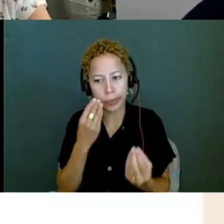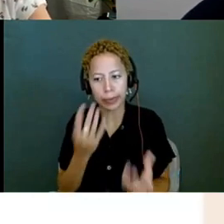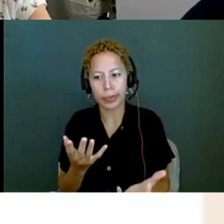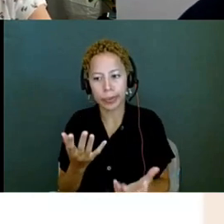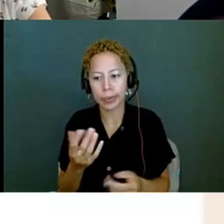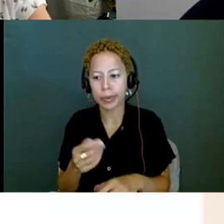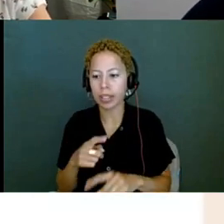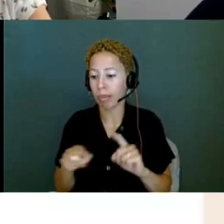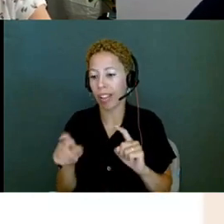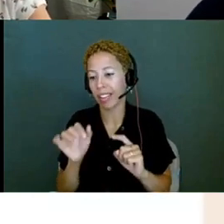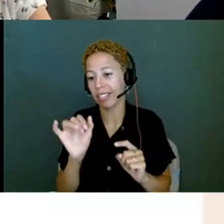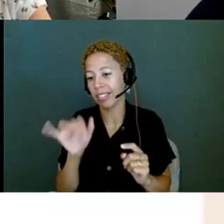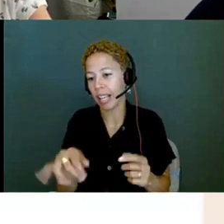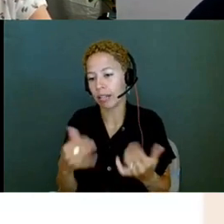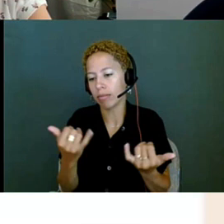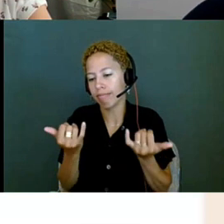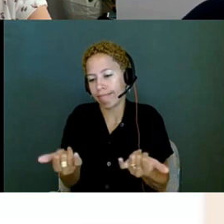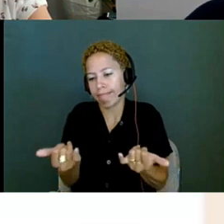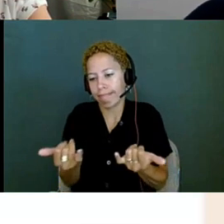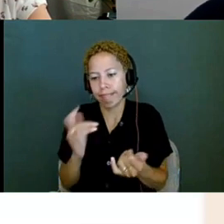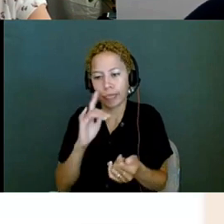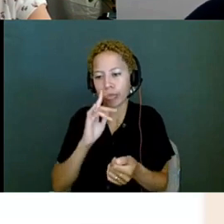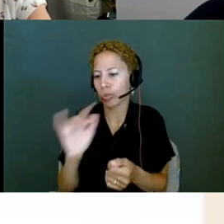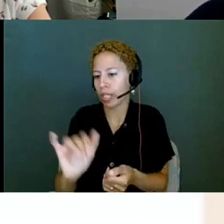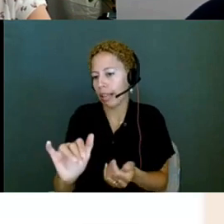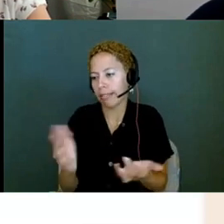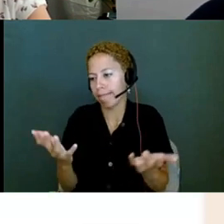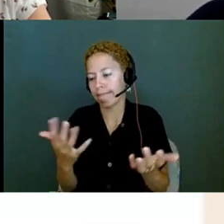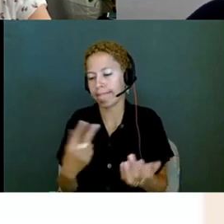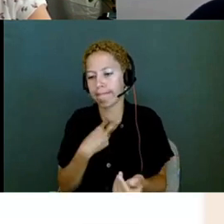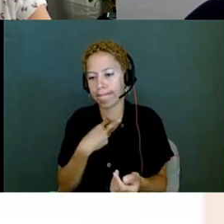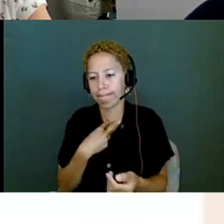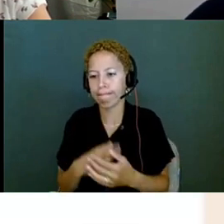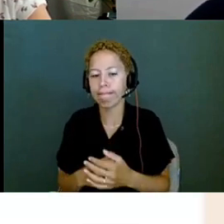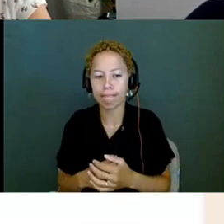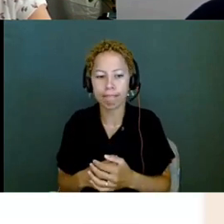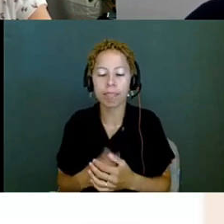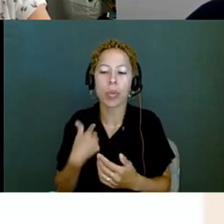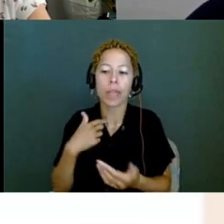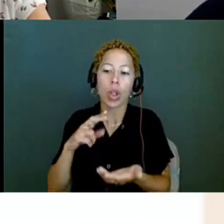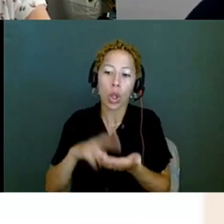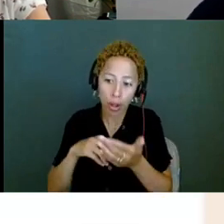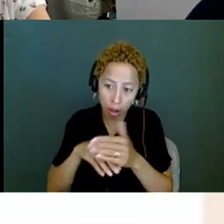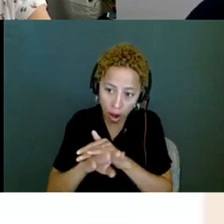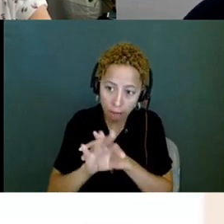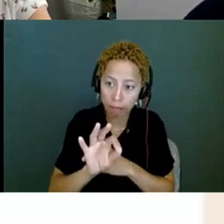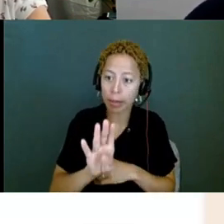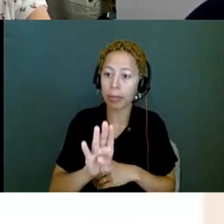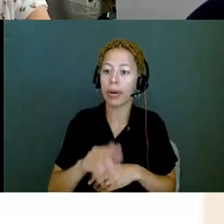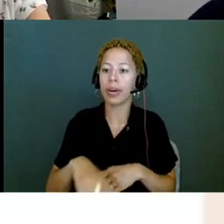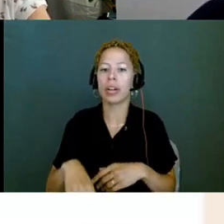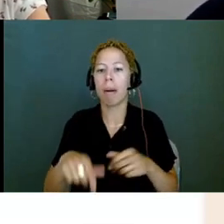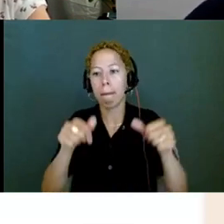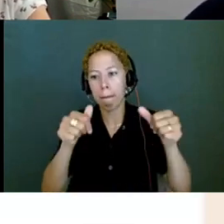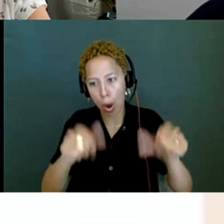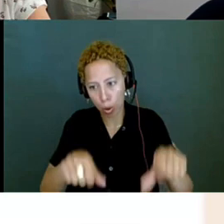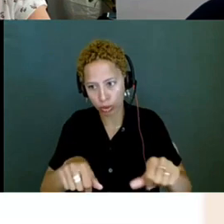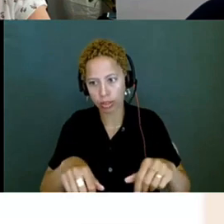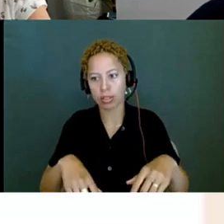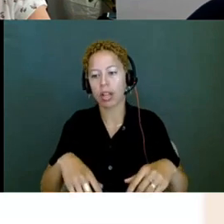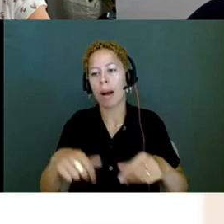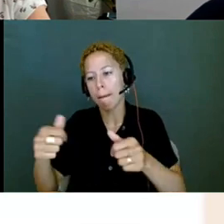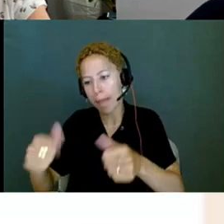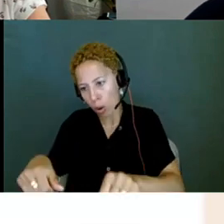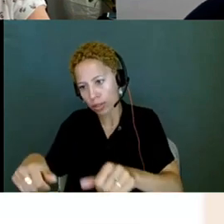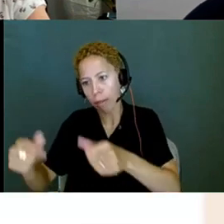But that is just where we're at in this stage. So it does require us to log on to Facebook and then post what it is that we want to post.